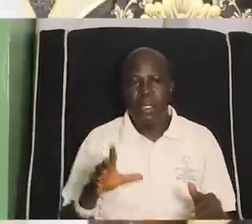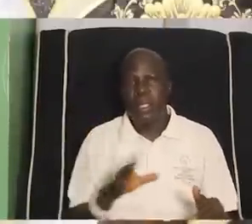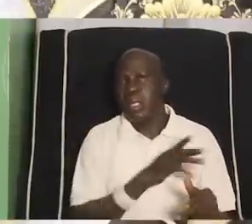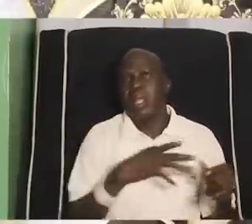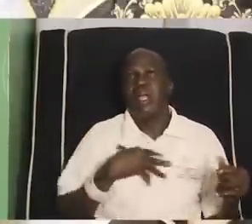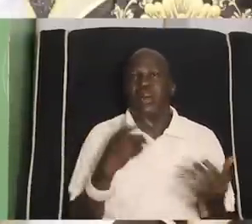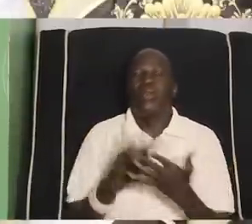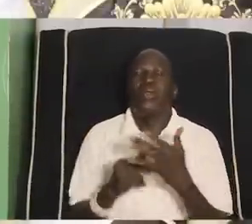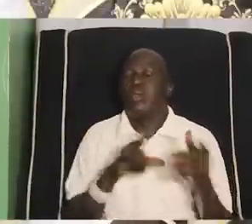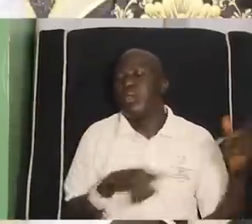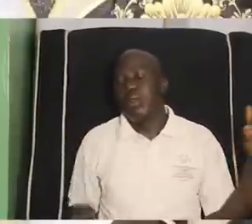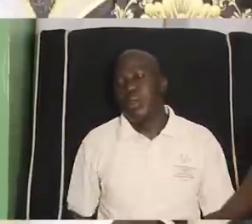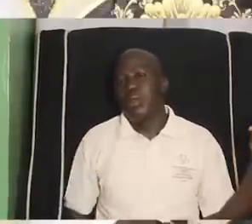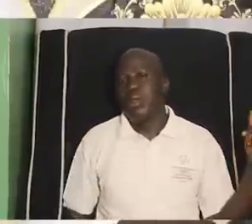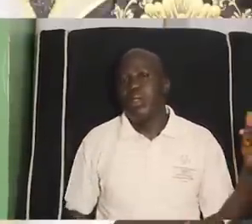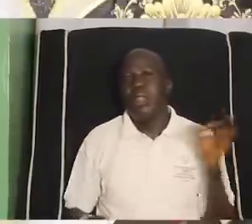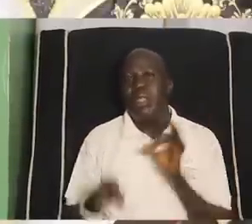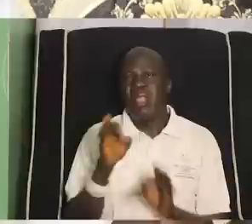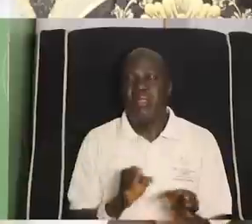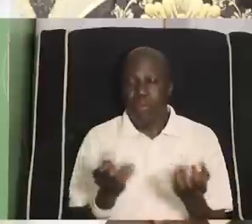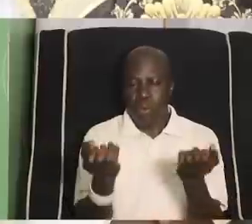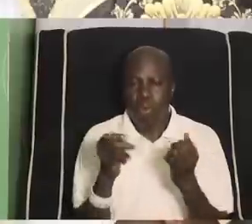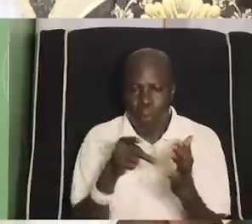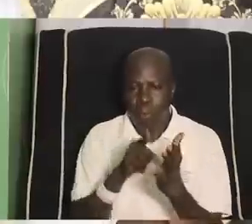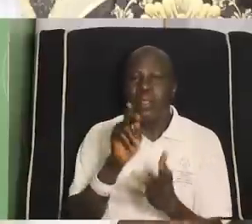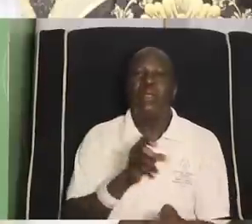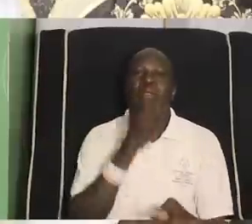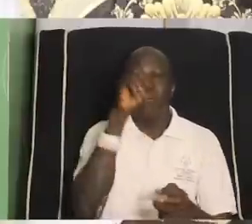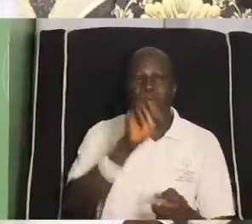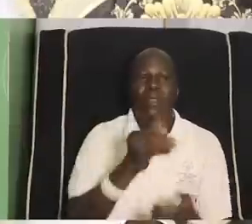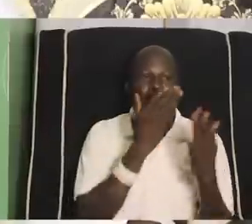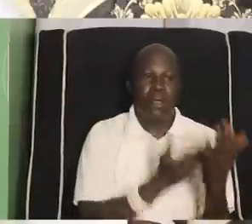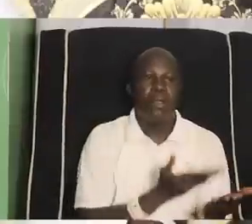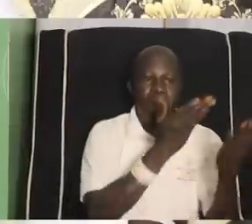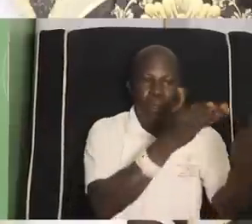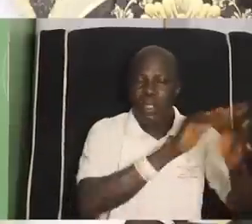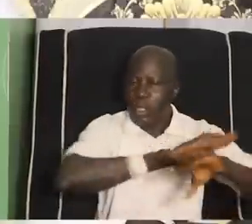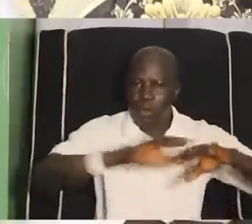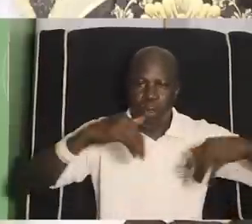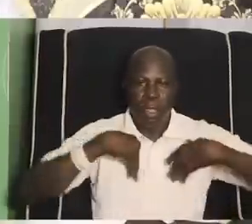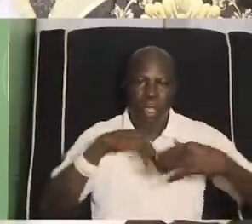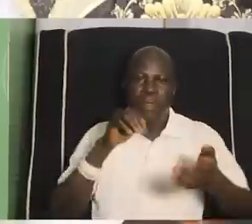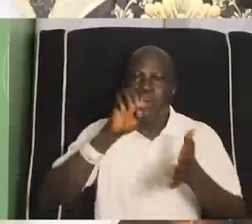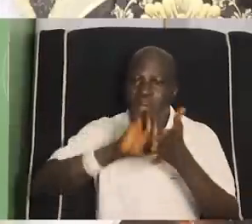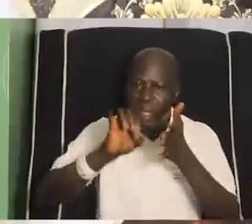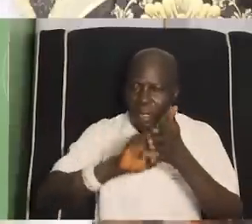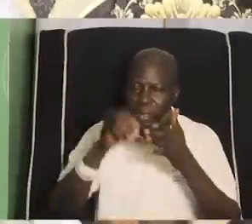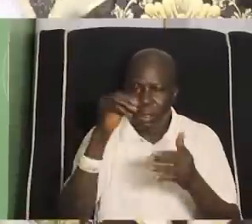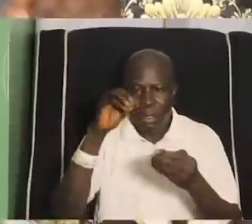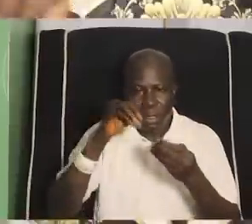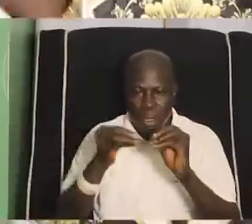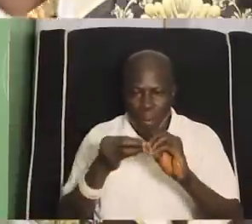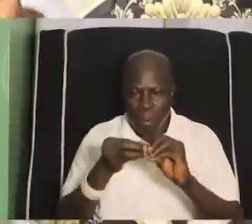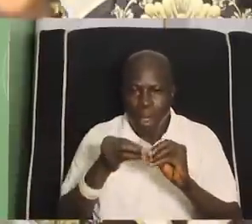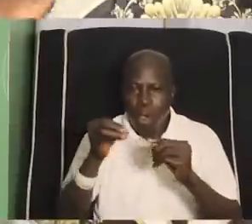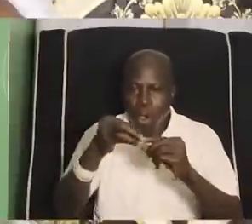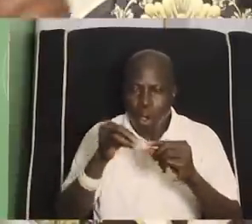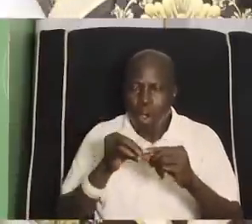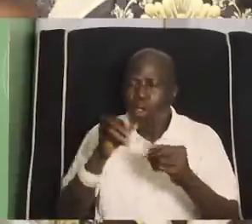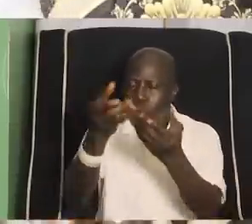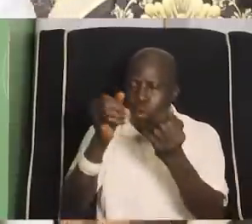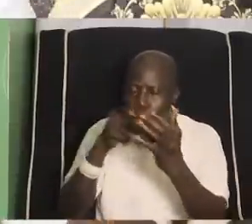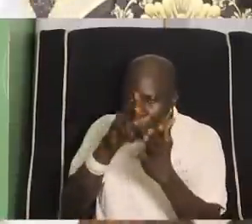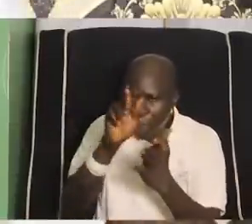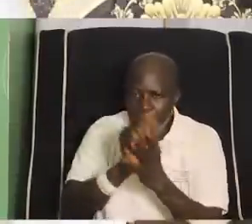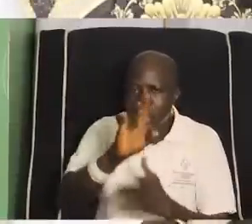amen to ba fe so re ma je mu want to pay your coming out free o ti mi account number you don't have your account number with you abi won fe ba won ti 700 oh you